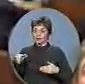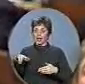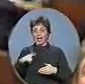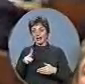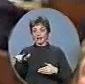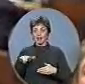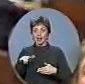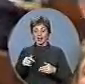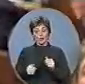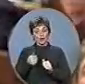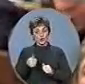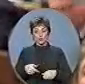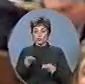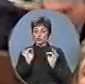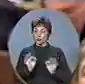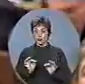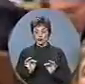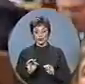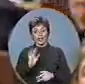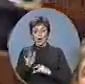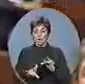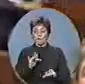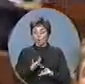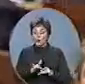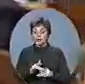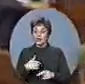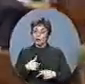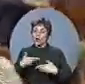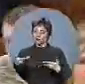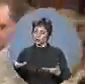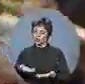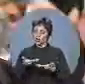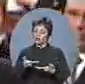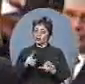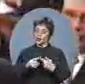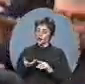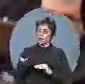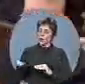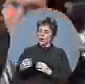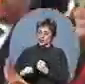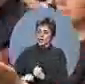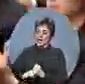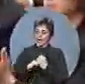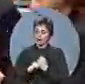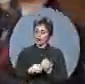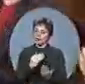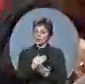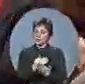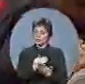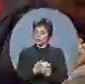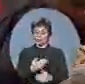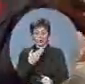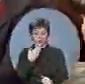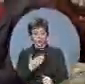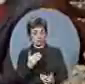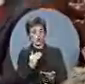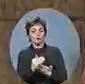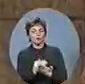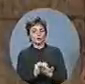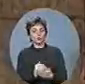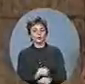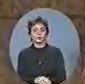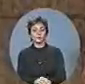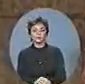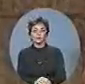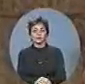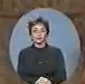upon my colleague to support these actions. They're good actions for Canadians. Member for Burnaby, New Westminster. Well, the fact